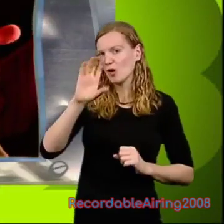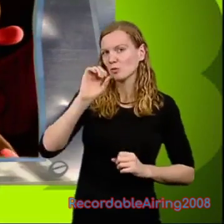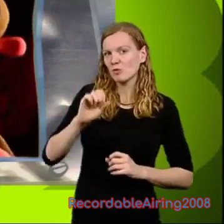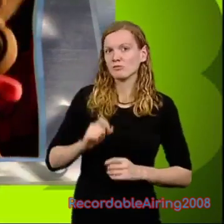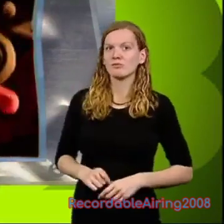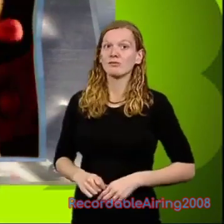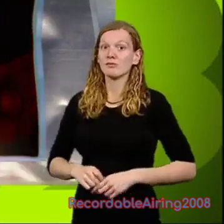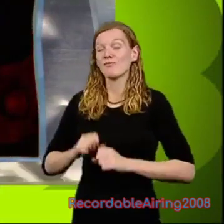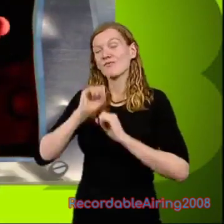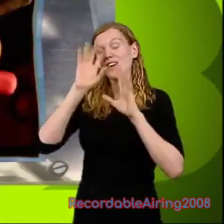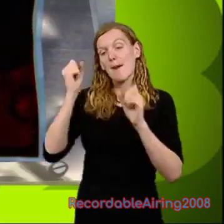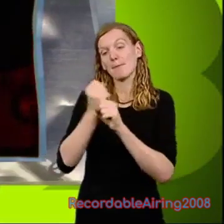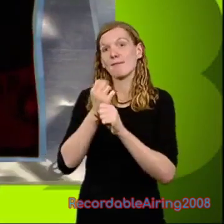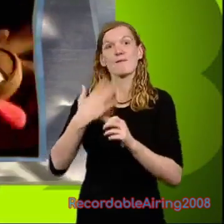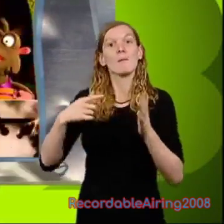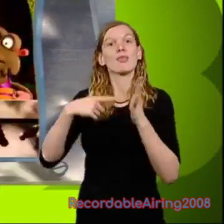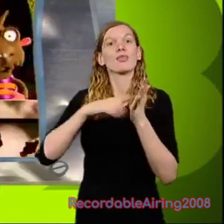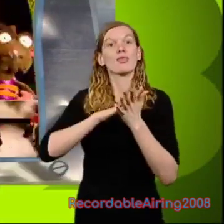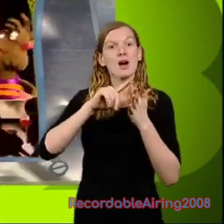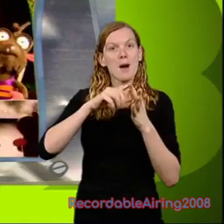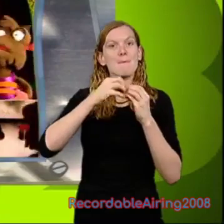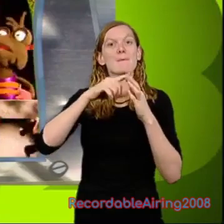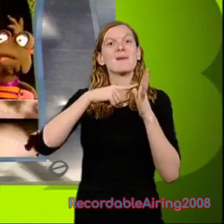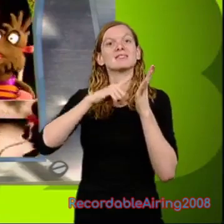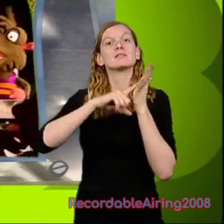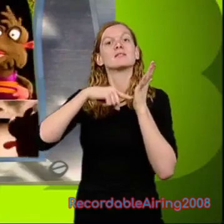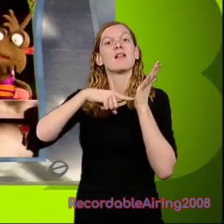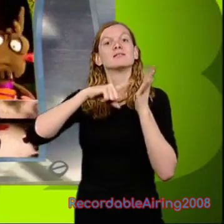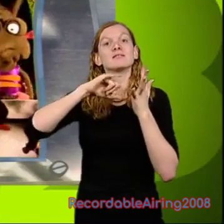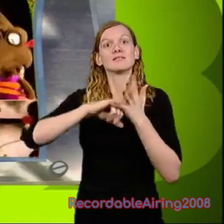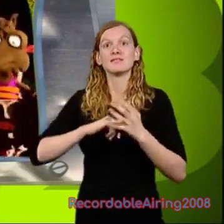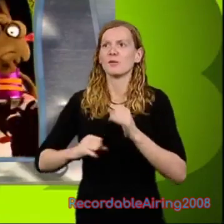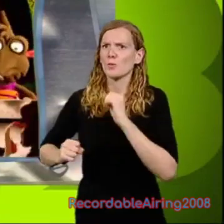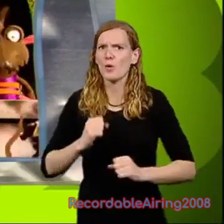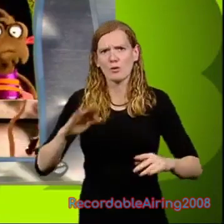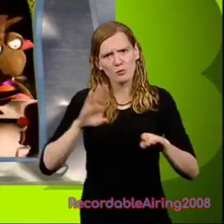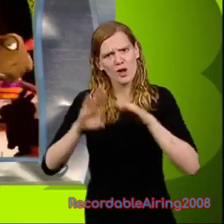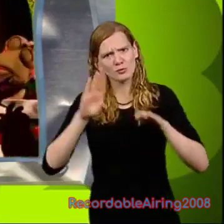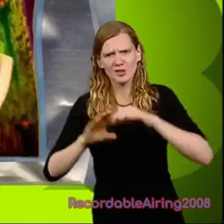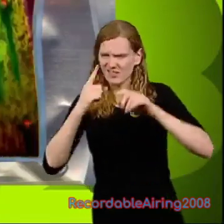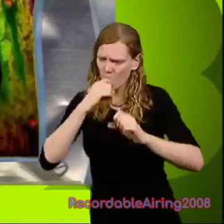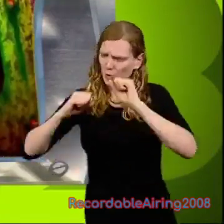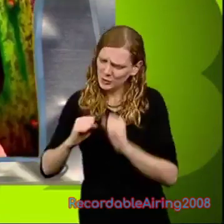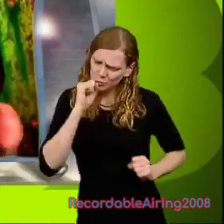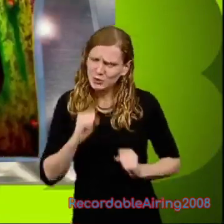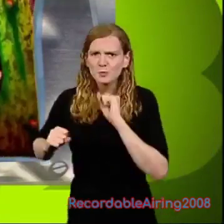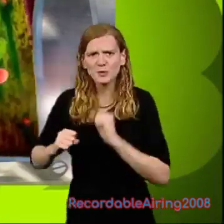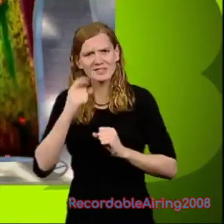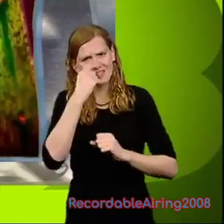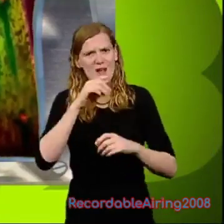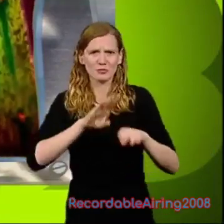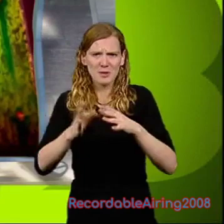on out. Work it on out. You know you twist your little girl. Twist little girl. You know you twist